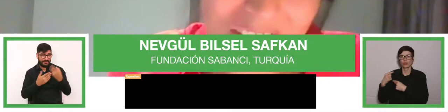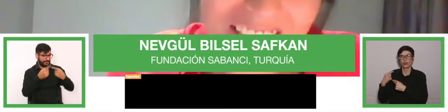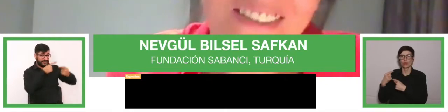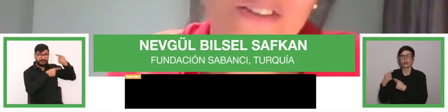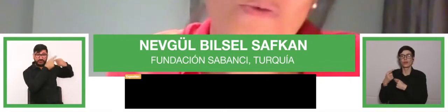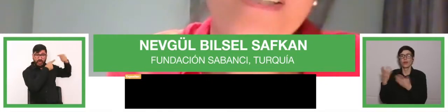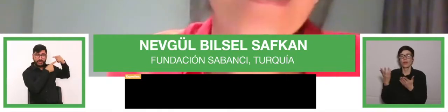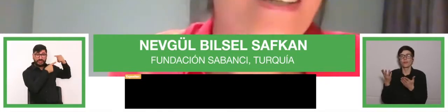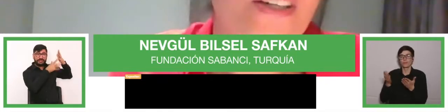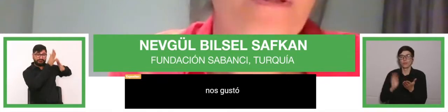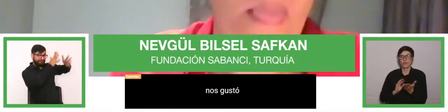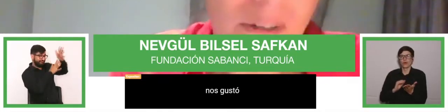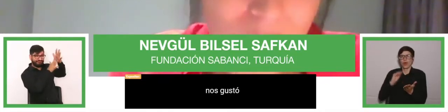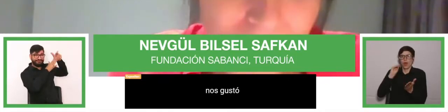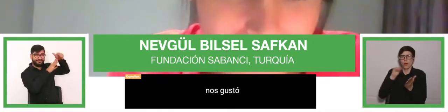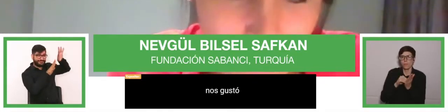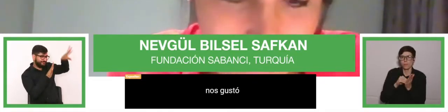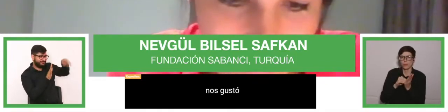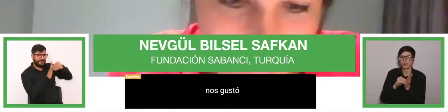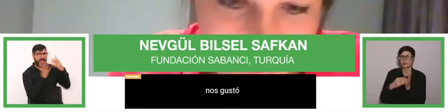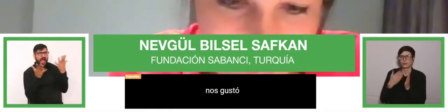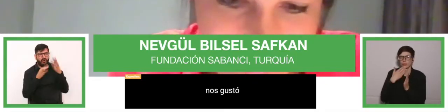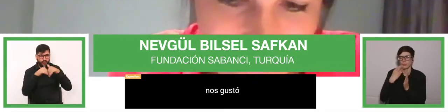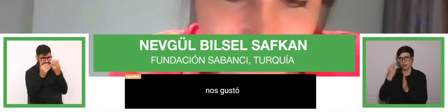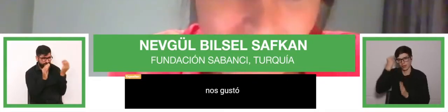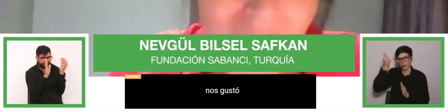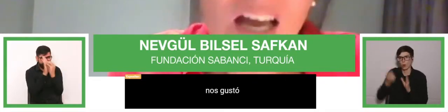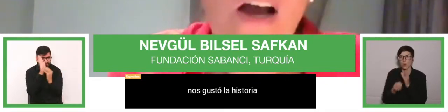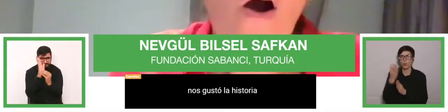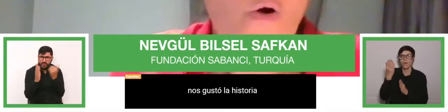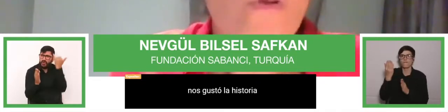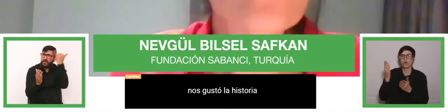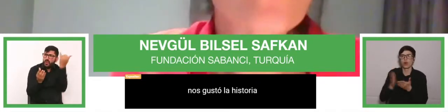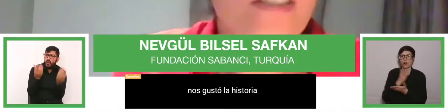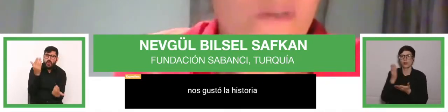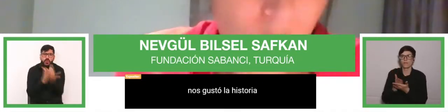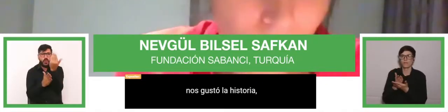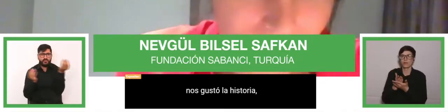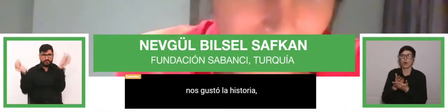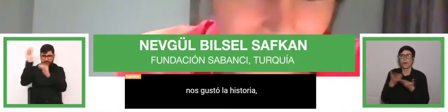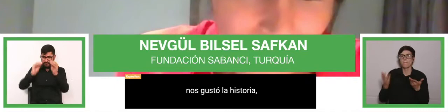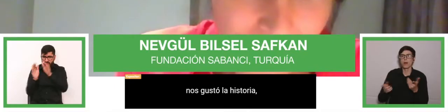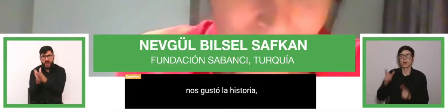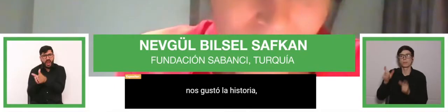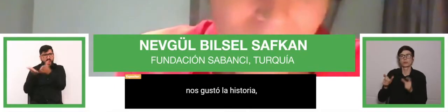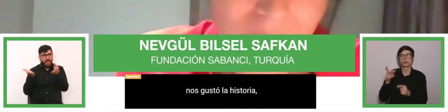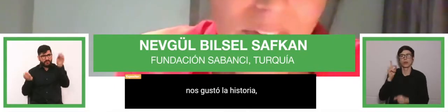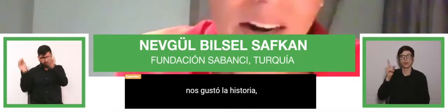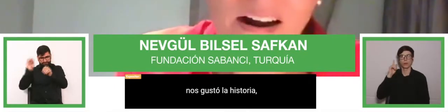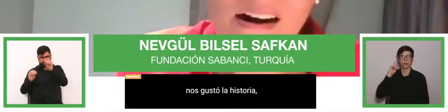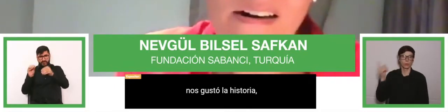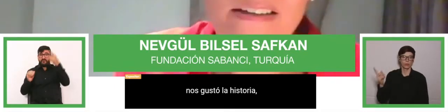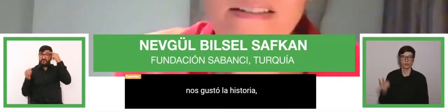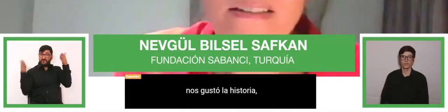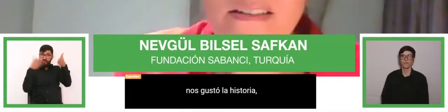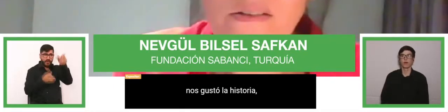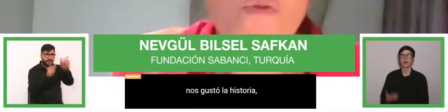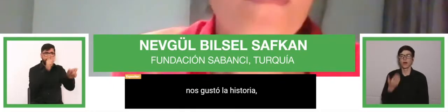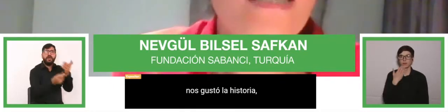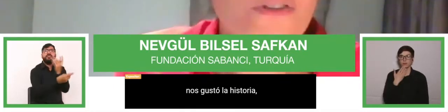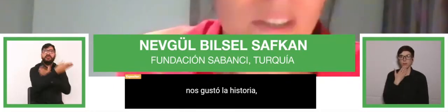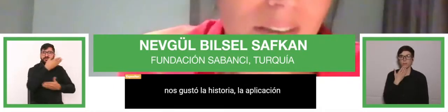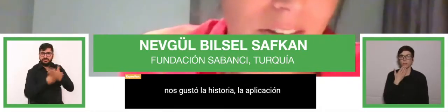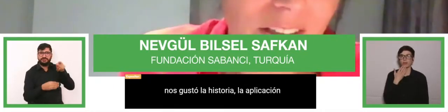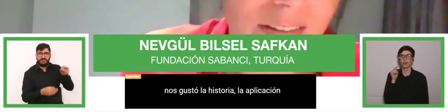created for children with hearing disabilities. Also in Turkey, there are